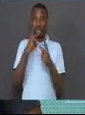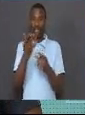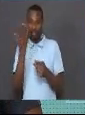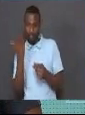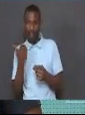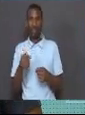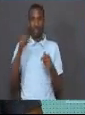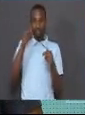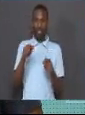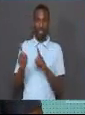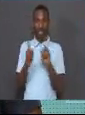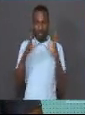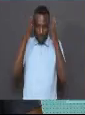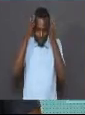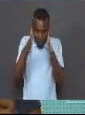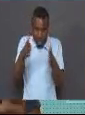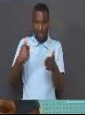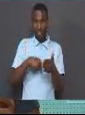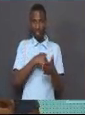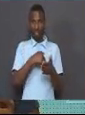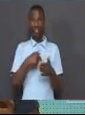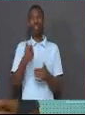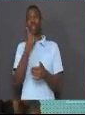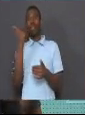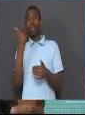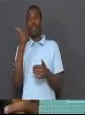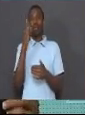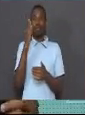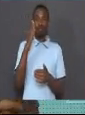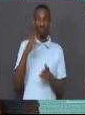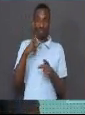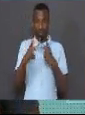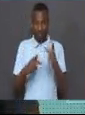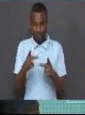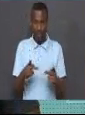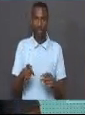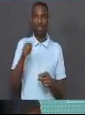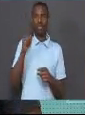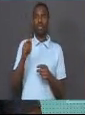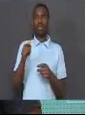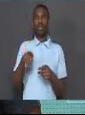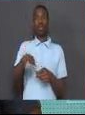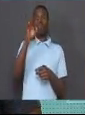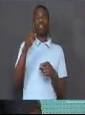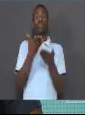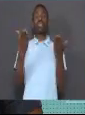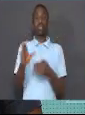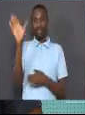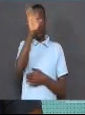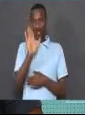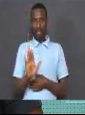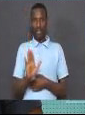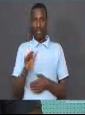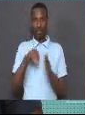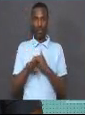be focusing on another type of process that occurs in gases, called